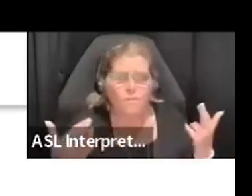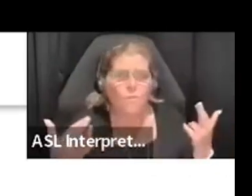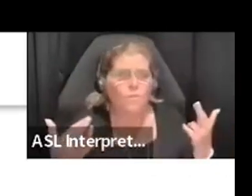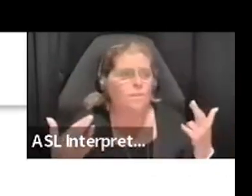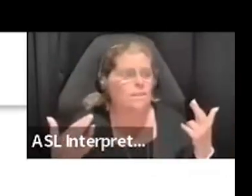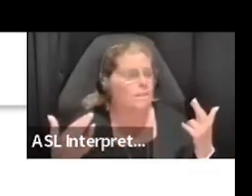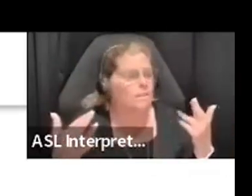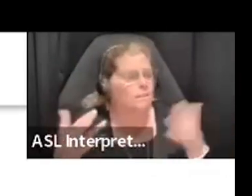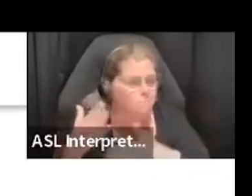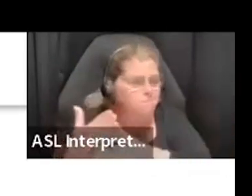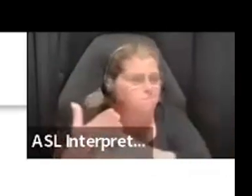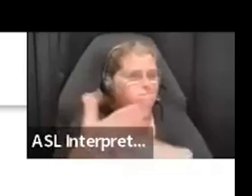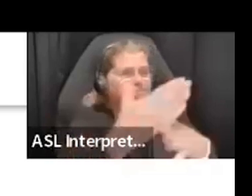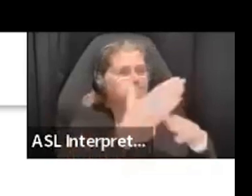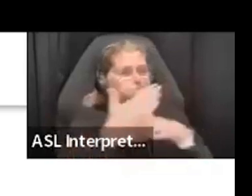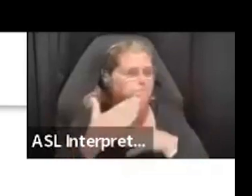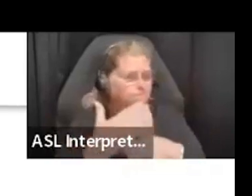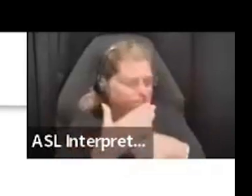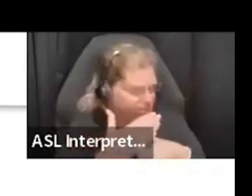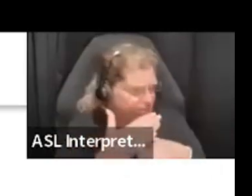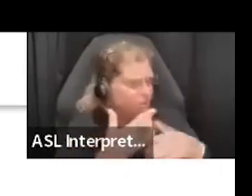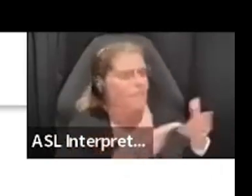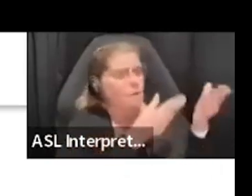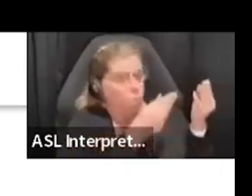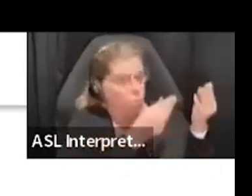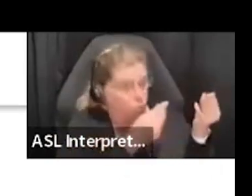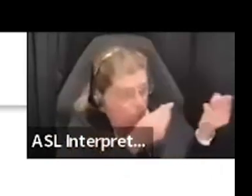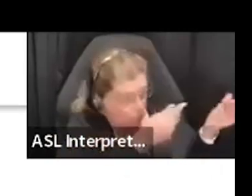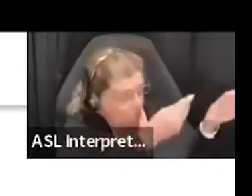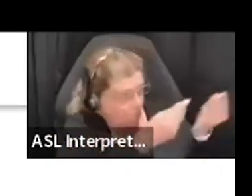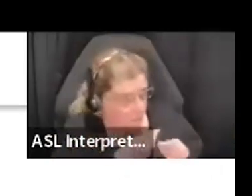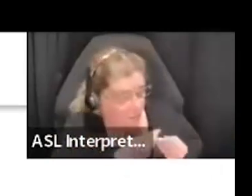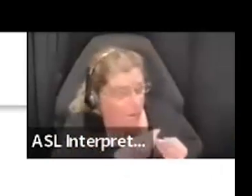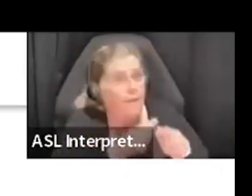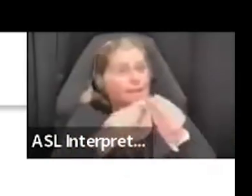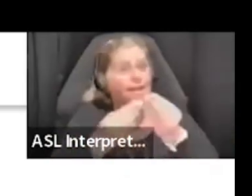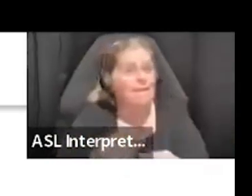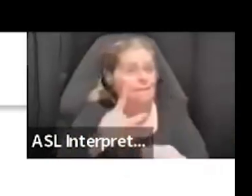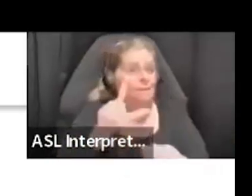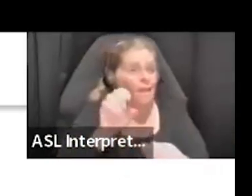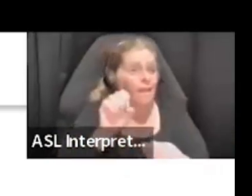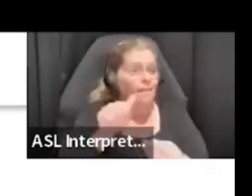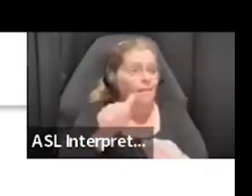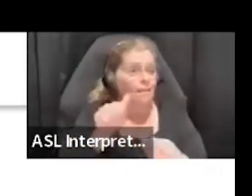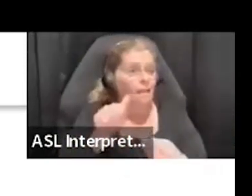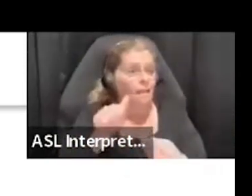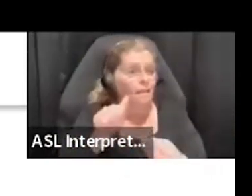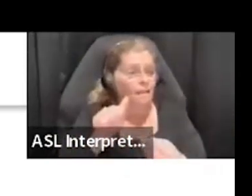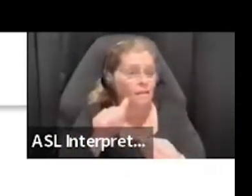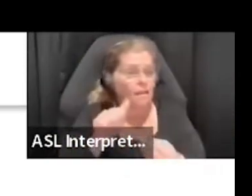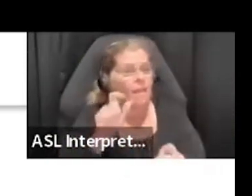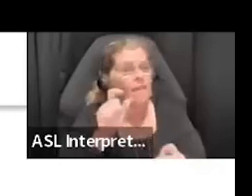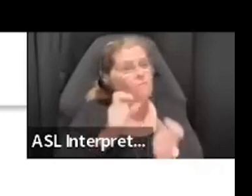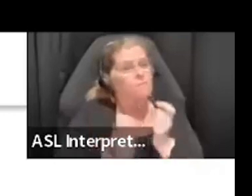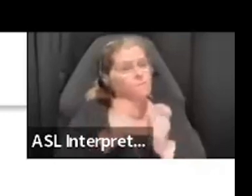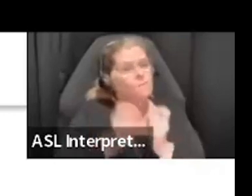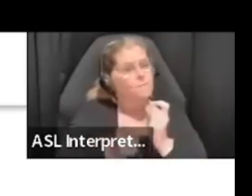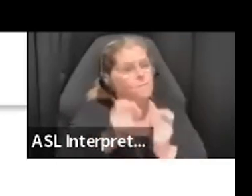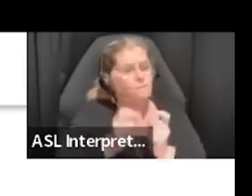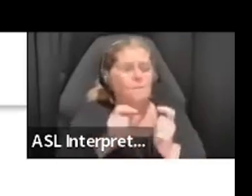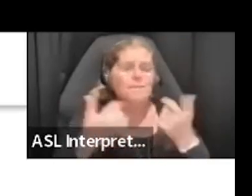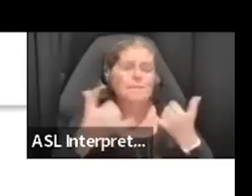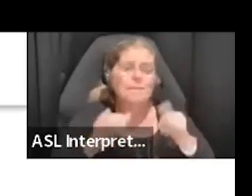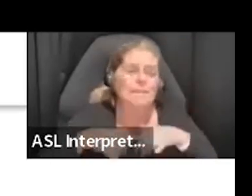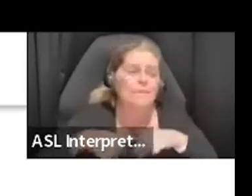resources that we can take back to our LEAs and differentiate based to our own needs, but it is a standard